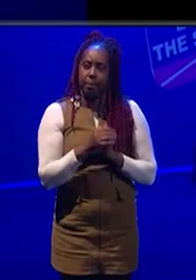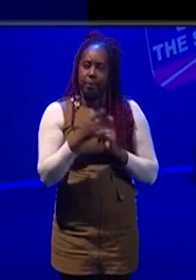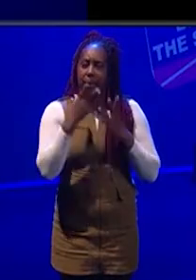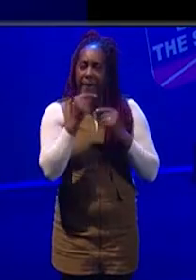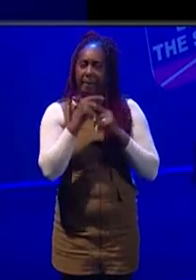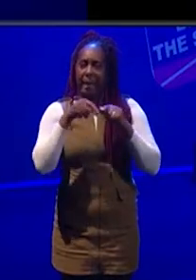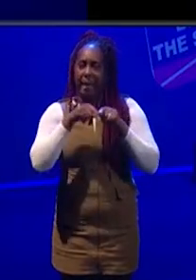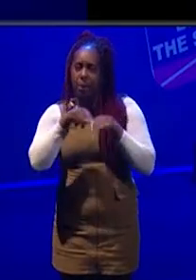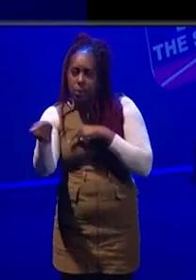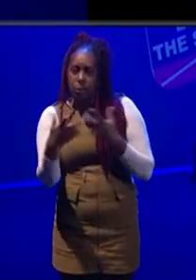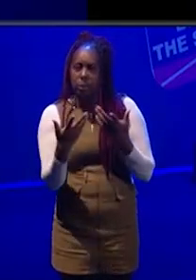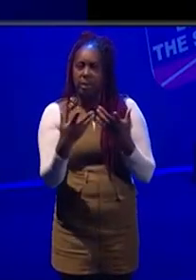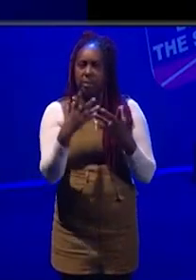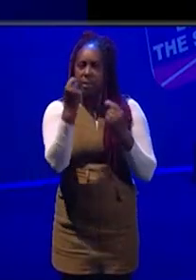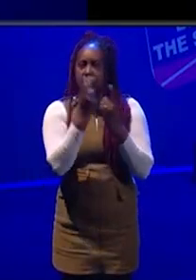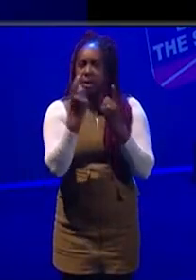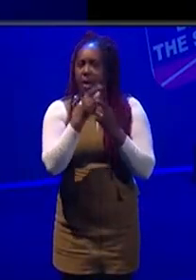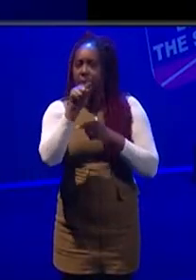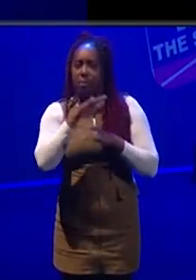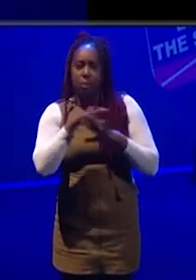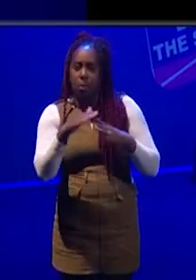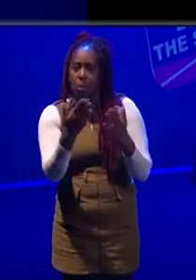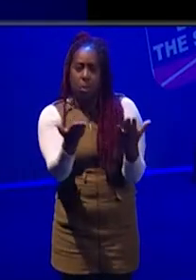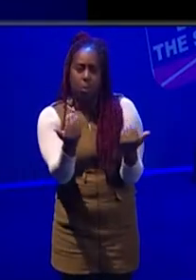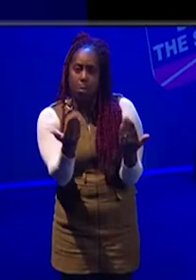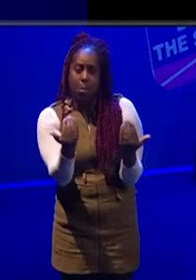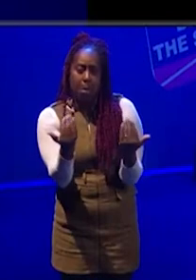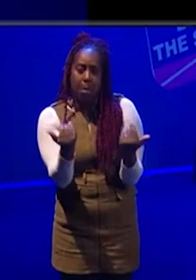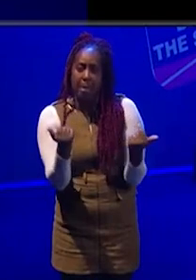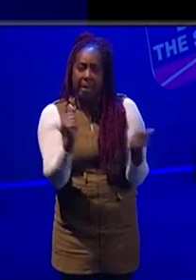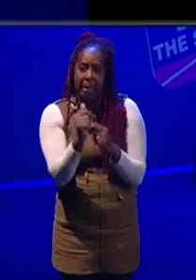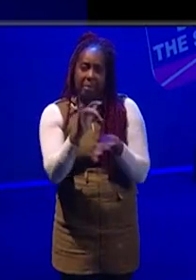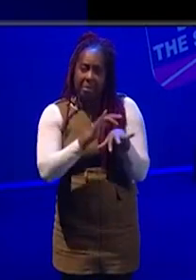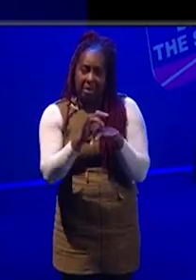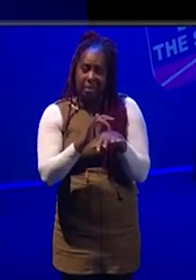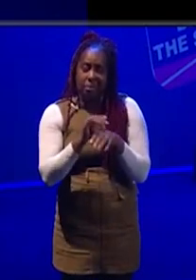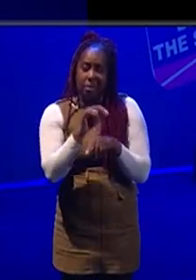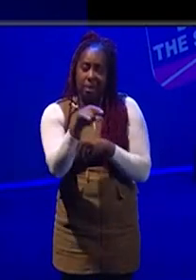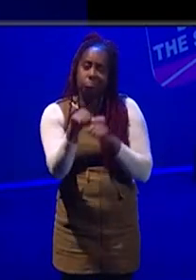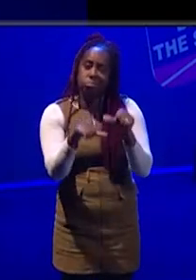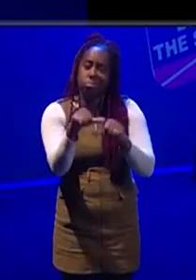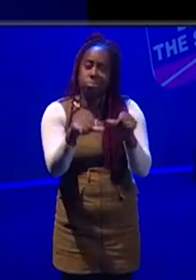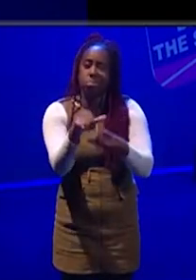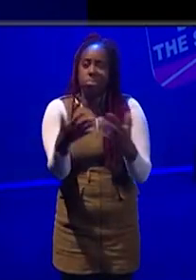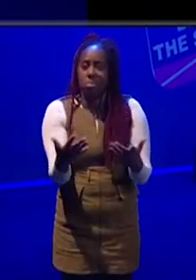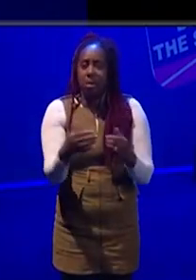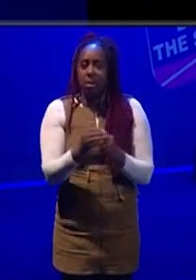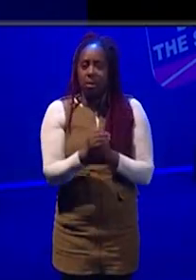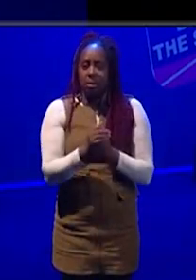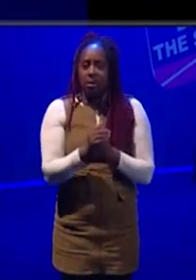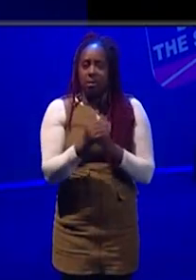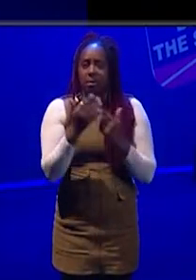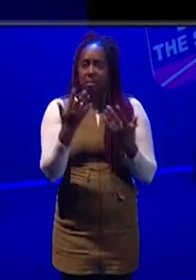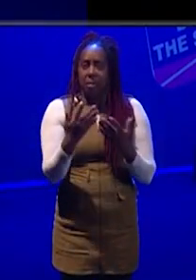exclusive, sometimes unwelcoming theatre industry. And coming out of it, coming